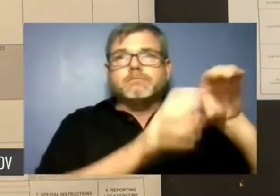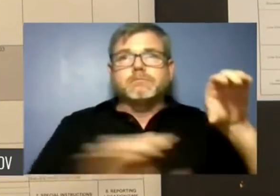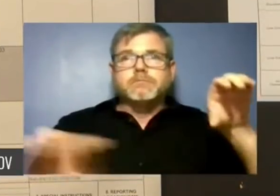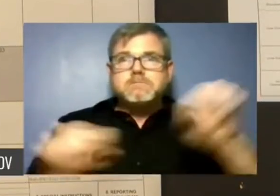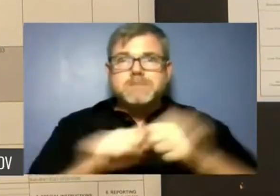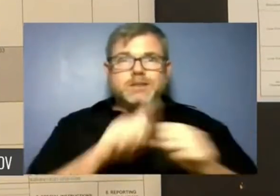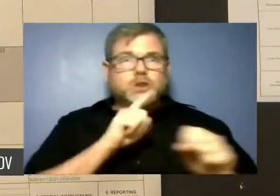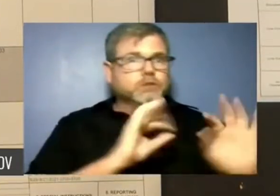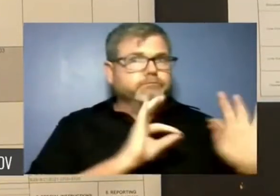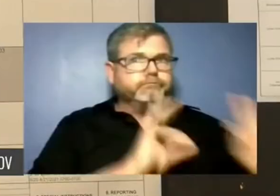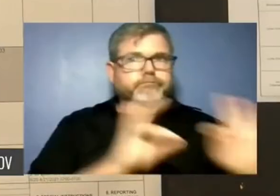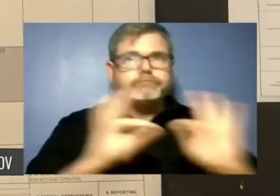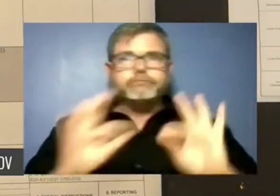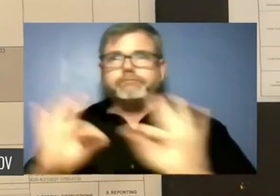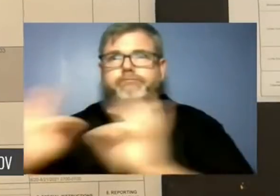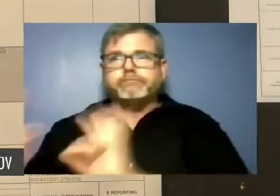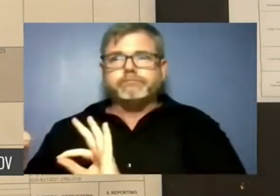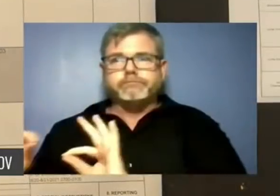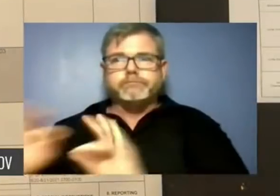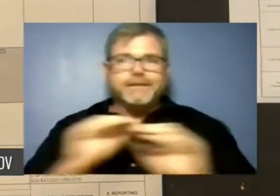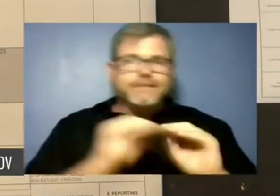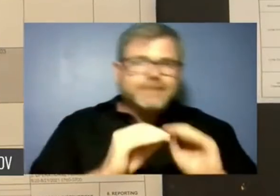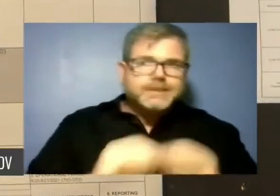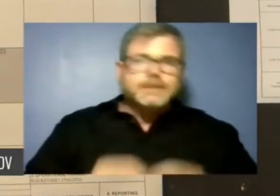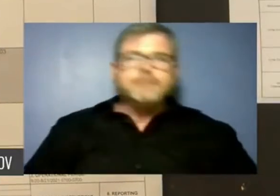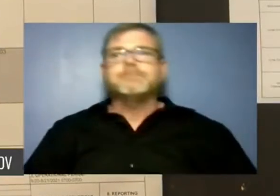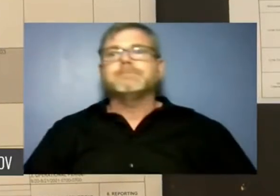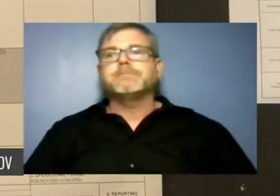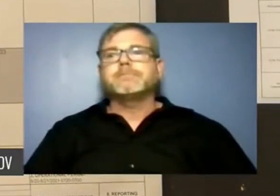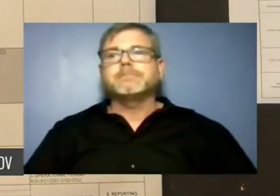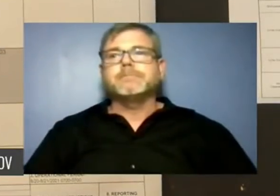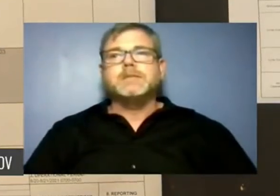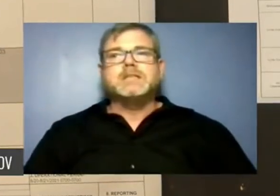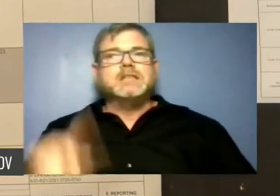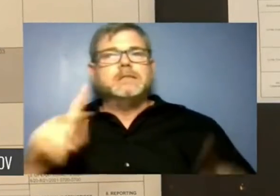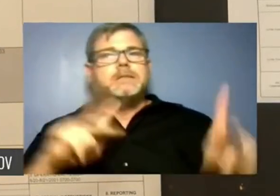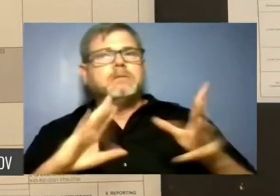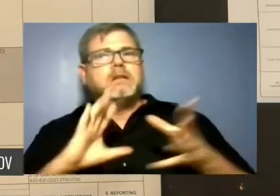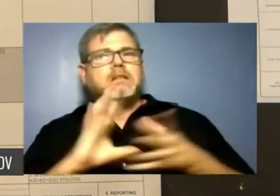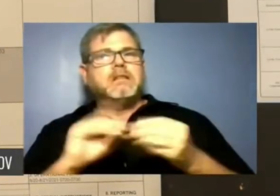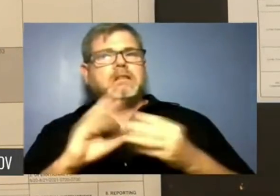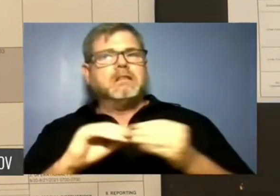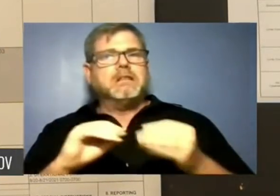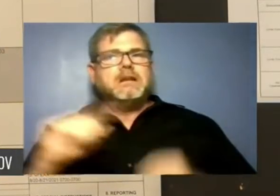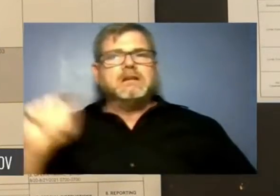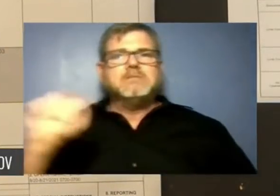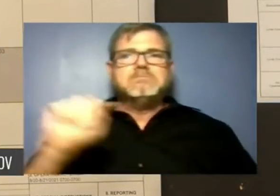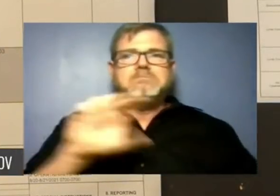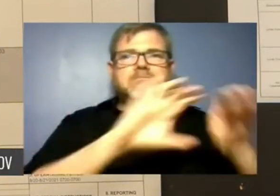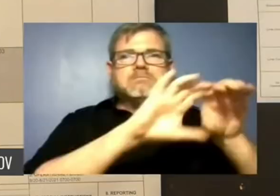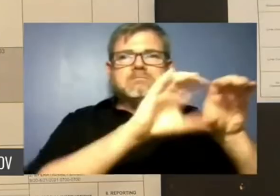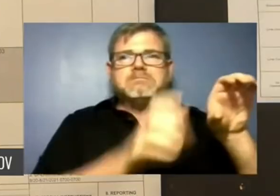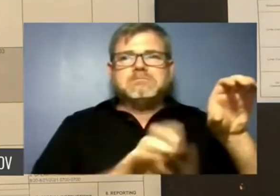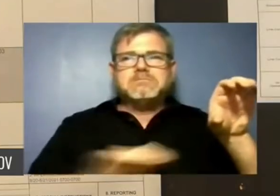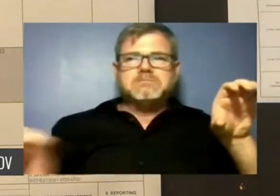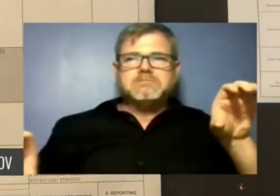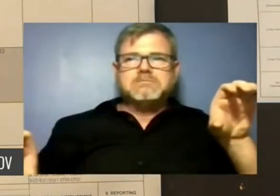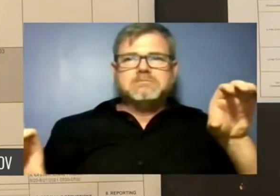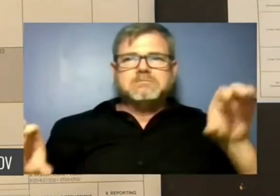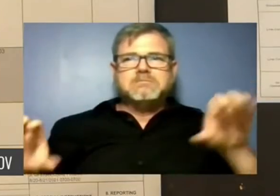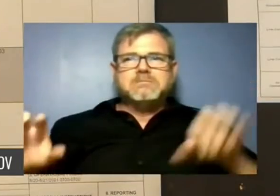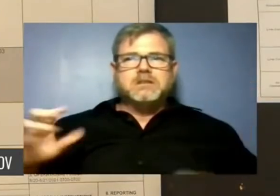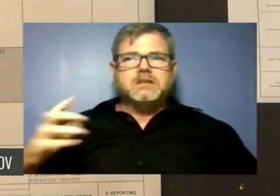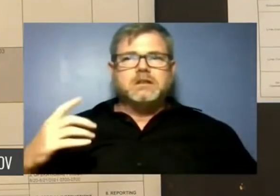certain health risks when you don't have water or sewer. Additionally, we recognize the fact that folks are going to return home and